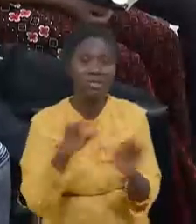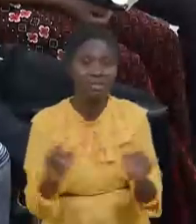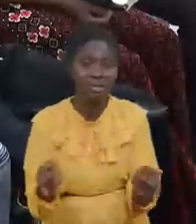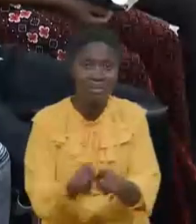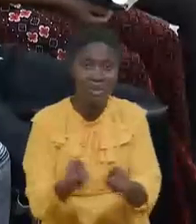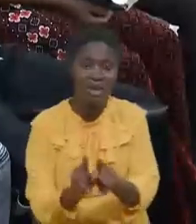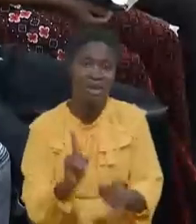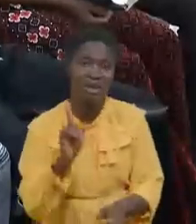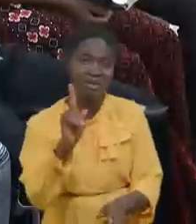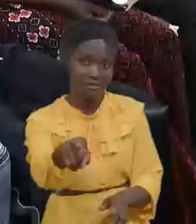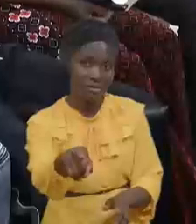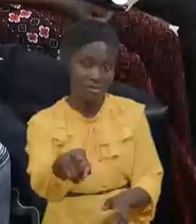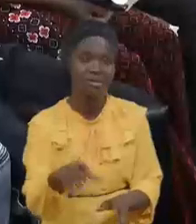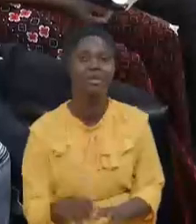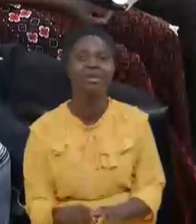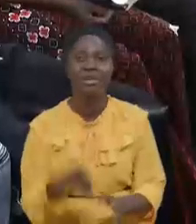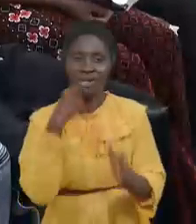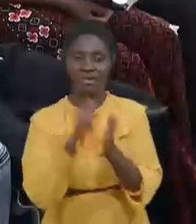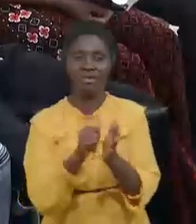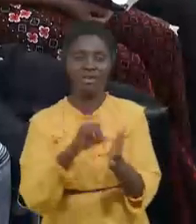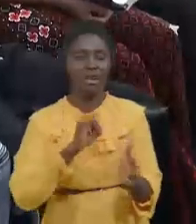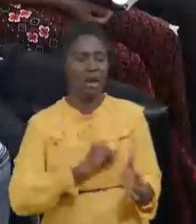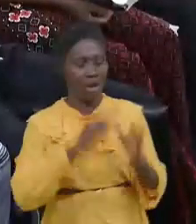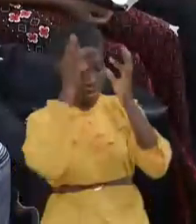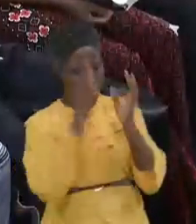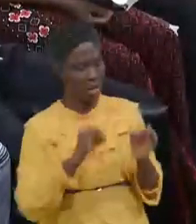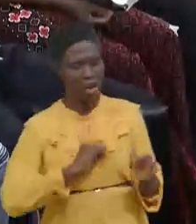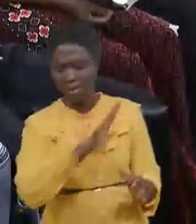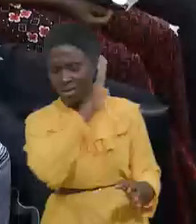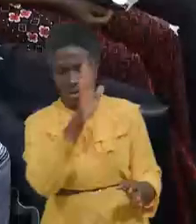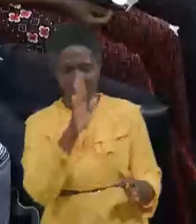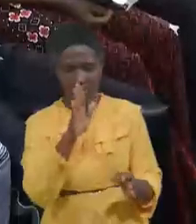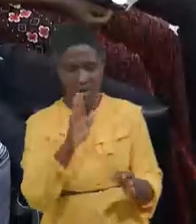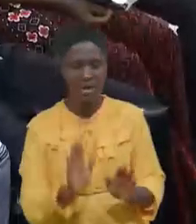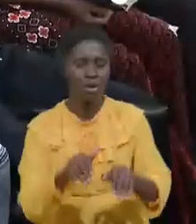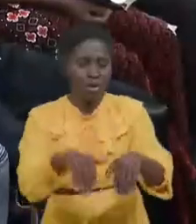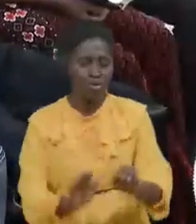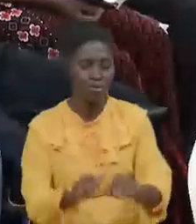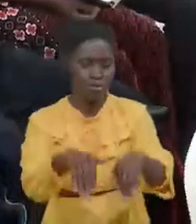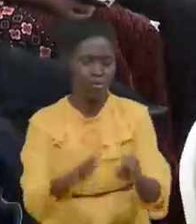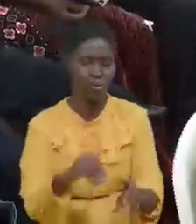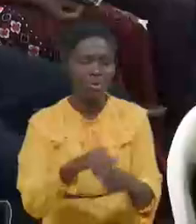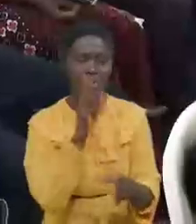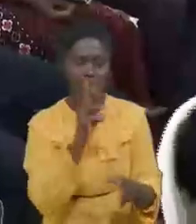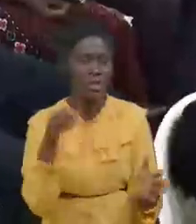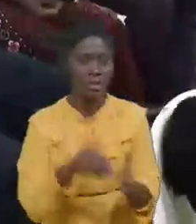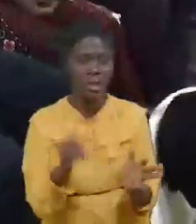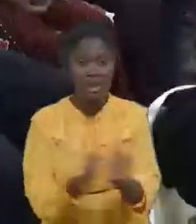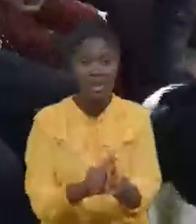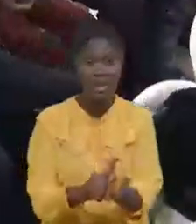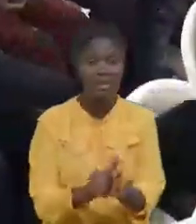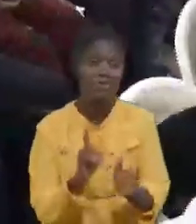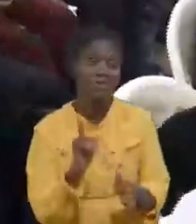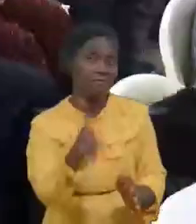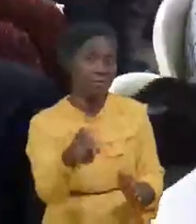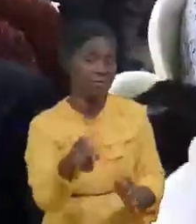saying, I vow I will never swim again. That fish cannot fulfill that vow. Why?